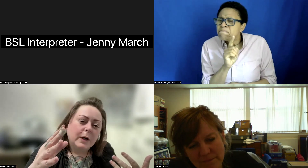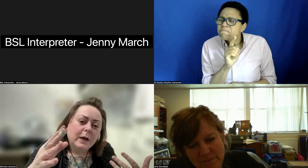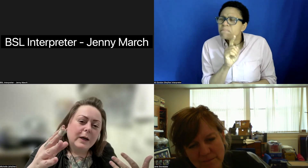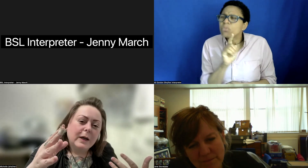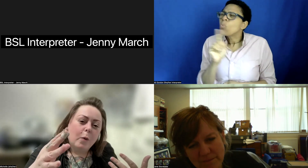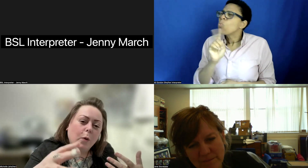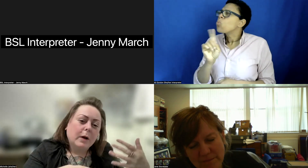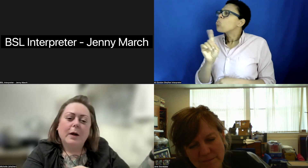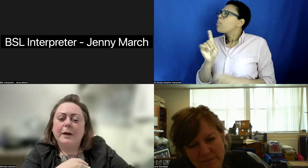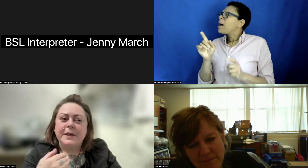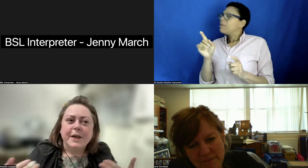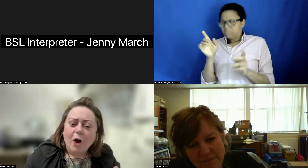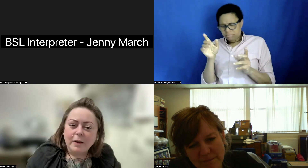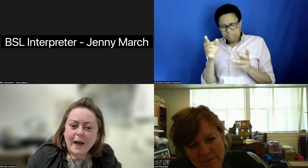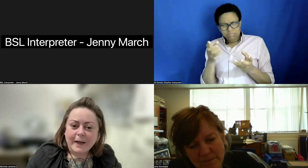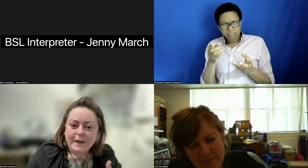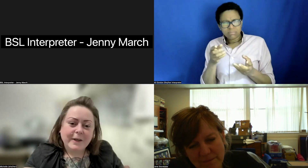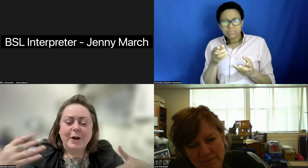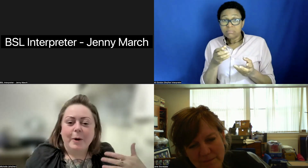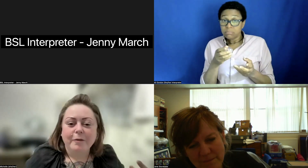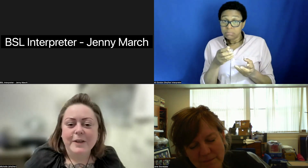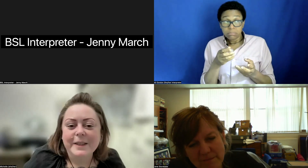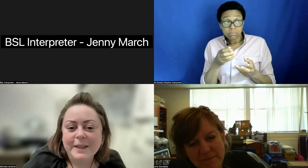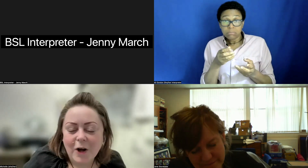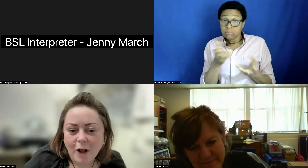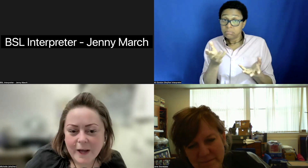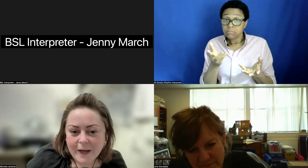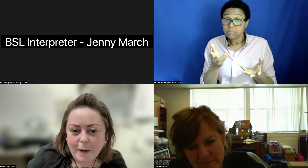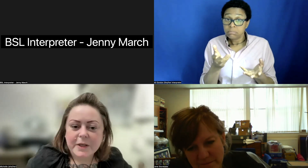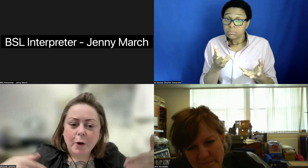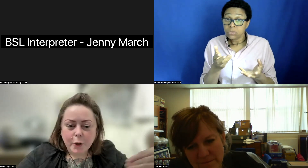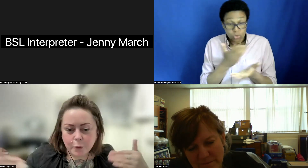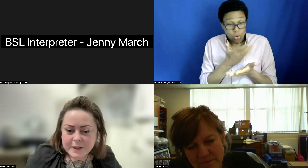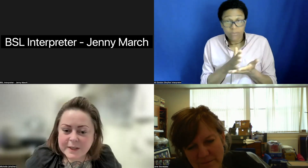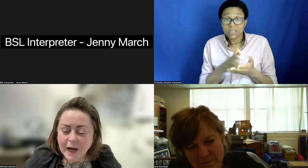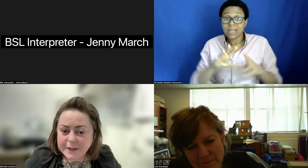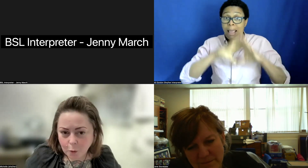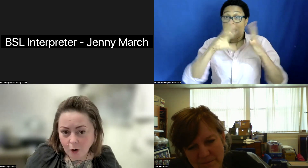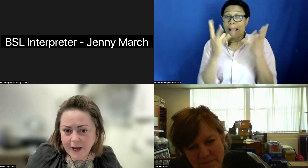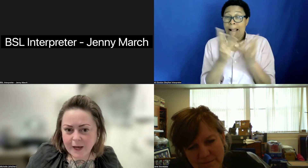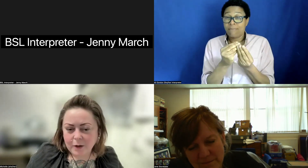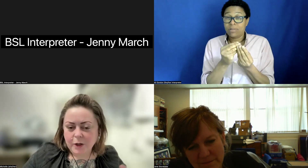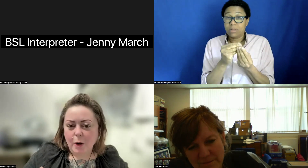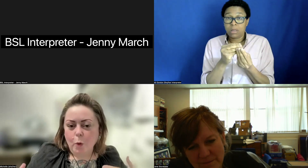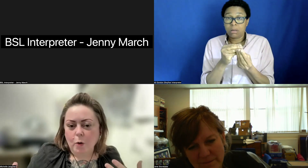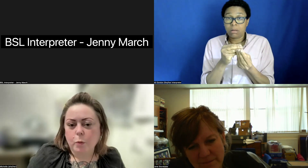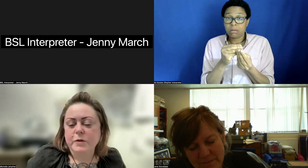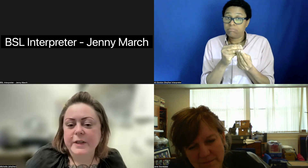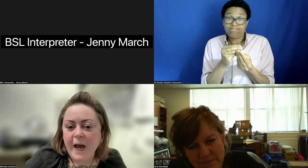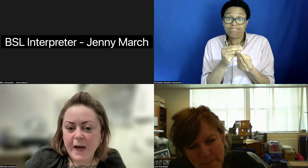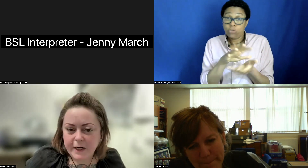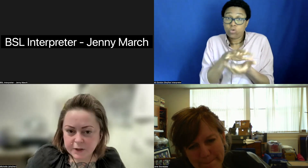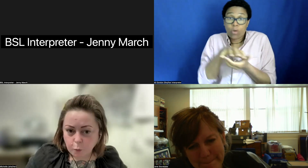about, did it all get, you know, it obviously didn't all get kept, so who was deciding what what